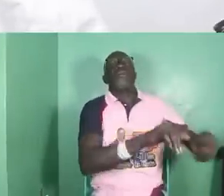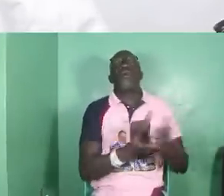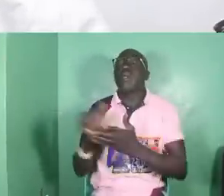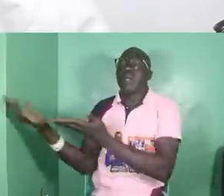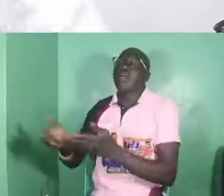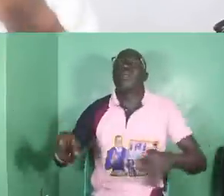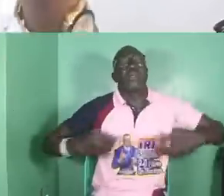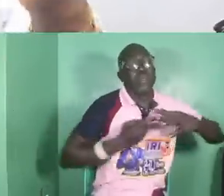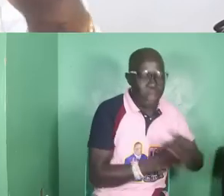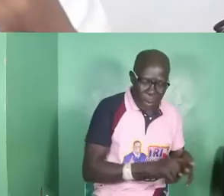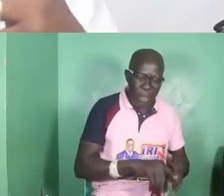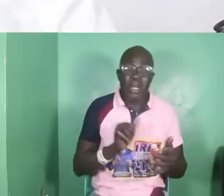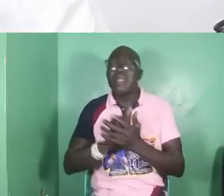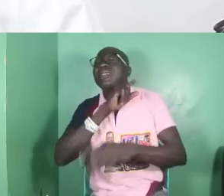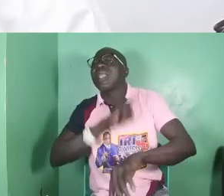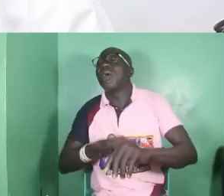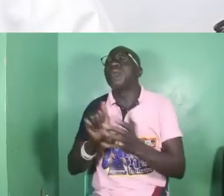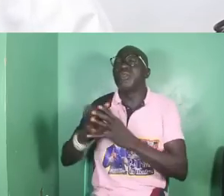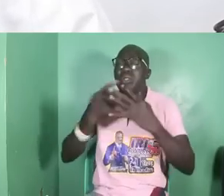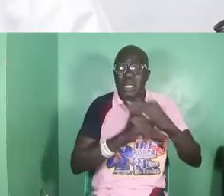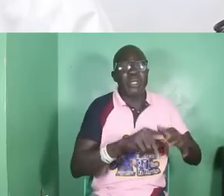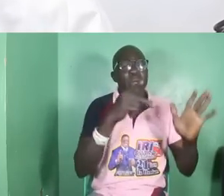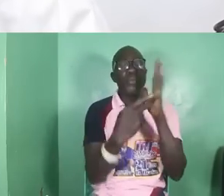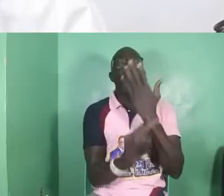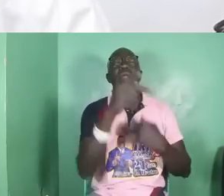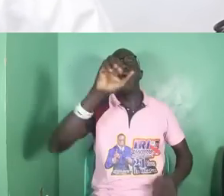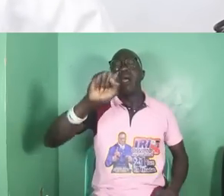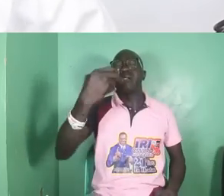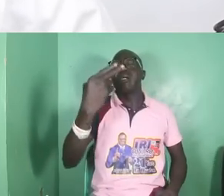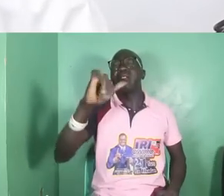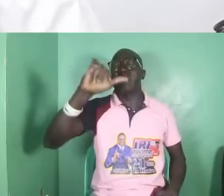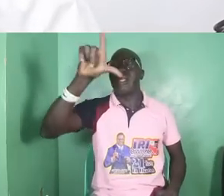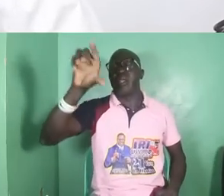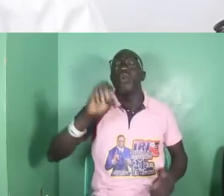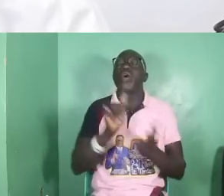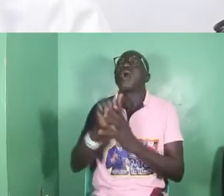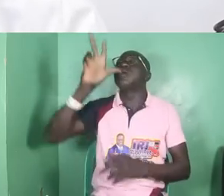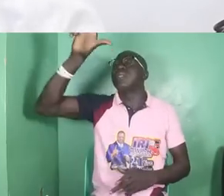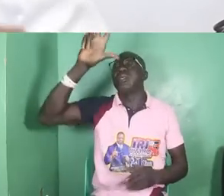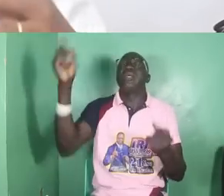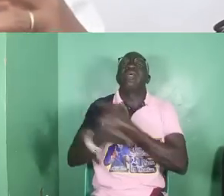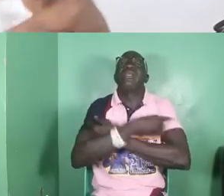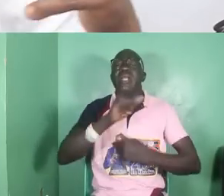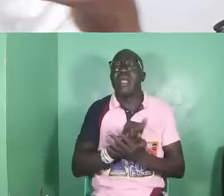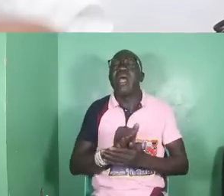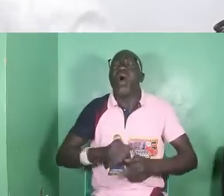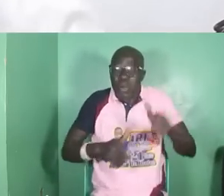Oh, my brother. They took you saw that period of Shino. Shino, you don't make time. And that Shino, they spent 3 days. Padelala, bed.